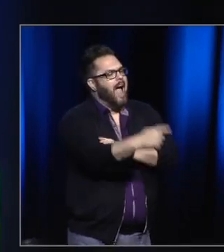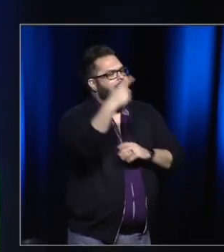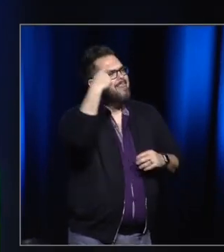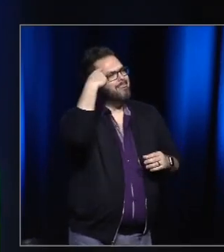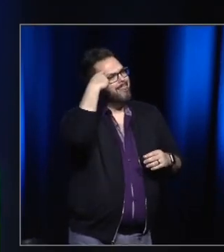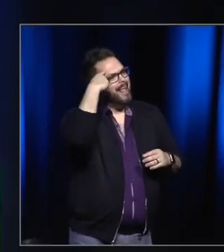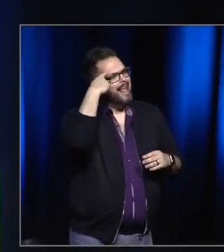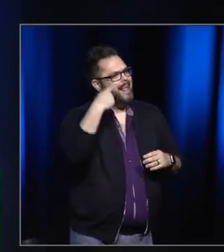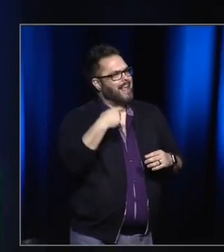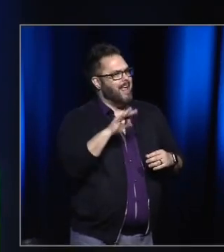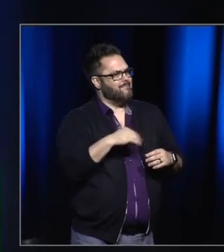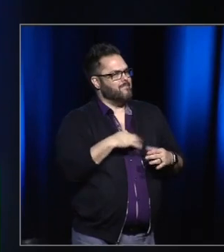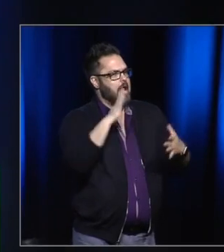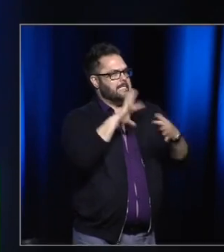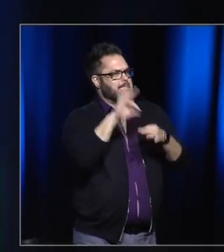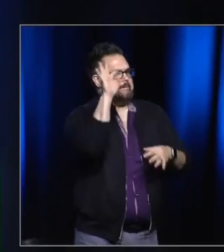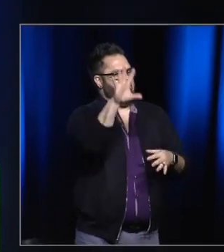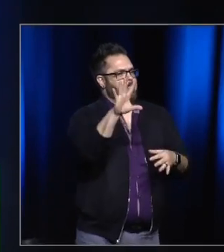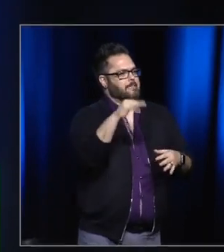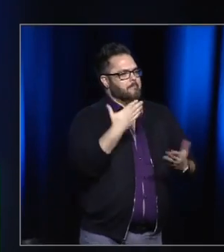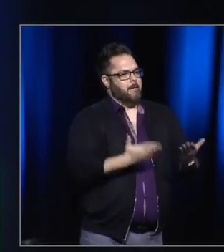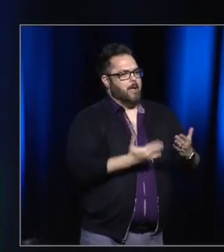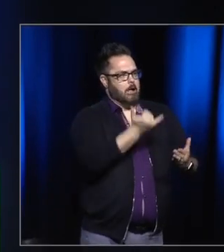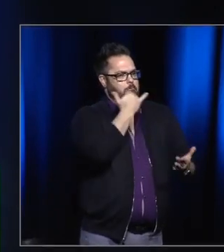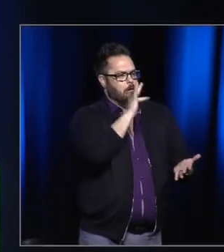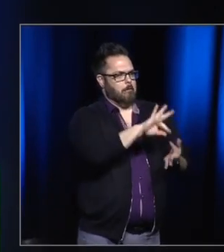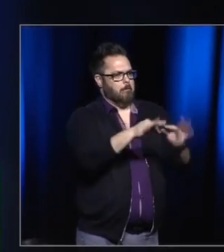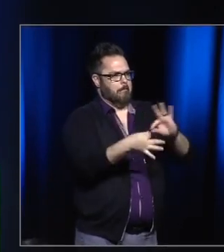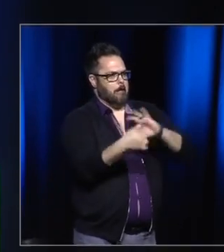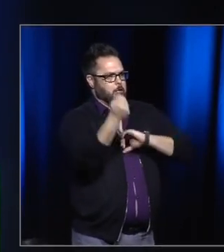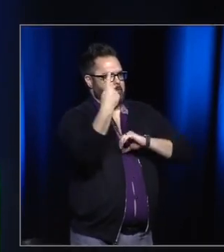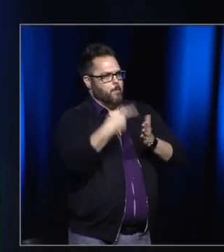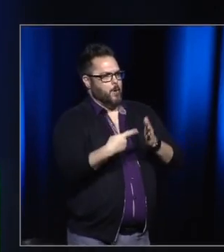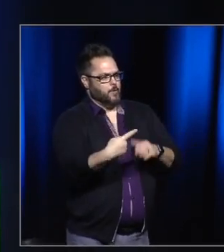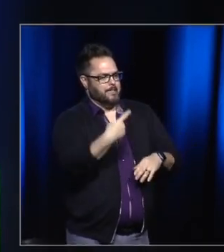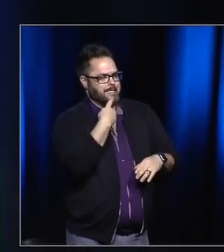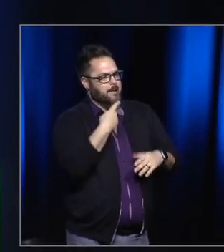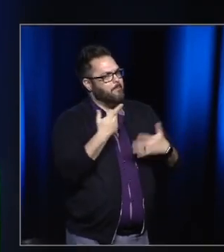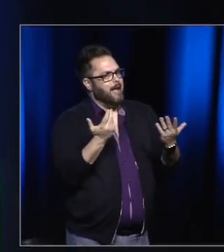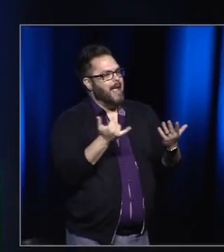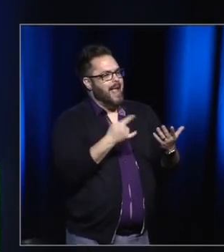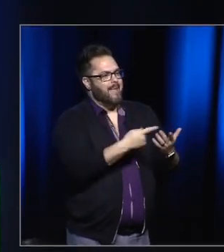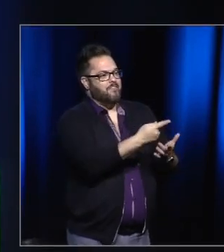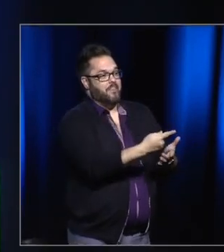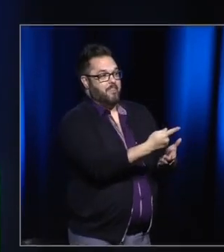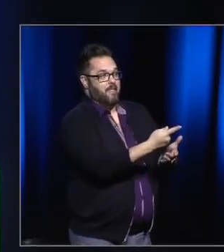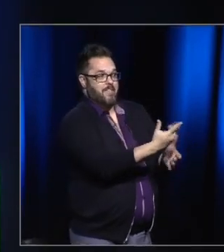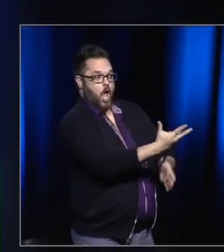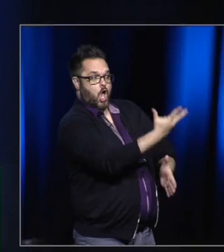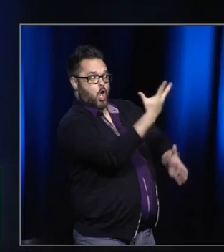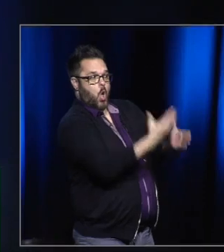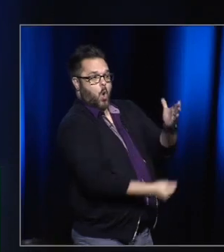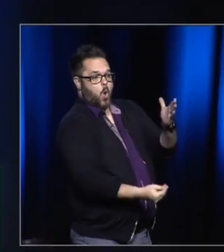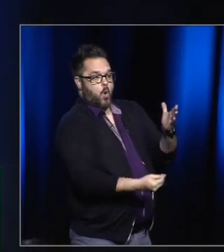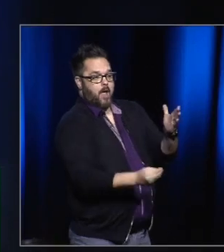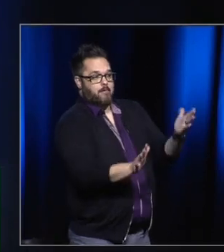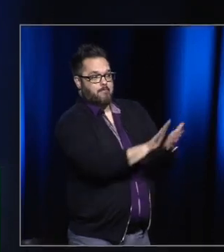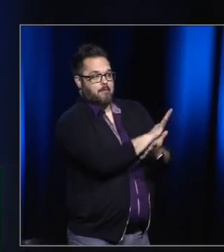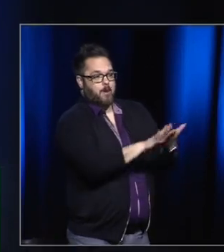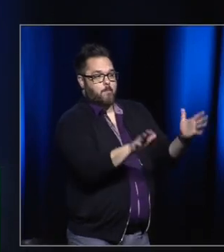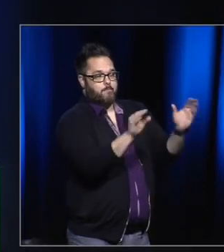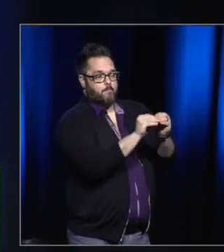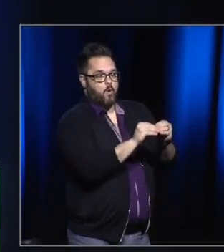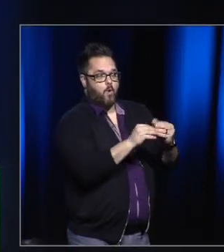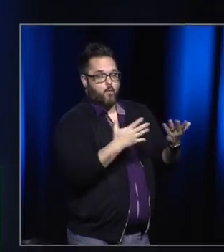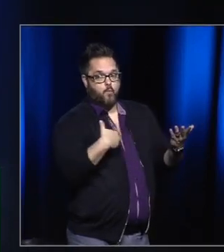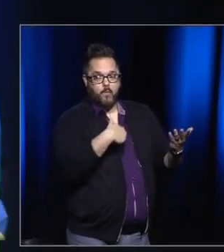you if I took this, at least if they go extinct, at least we knew. I don't think that's